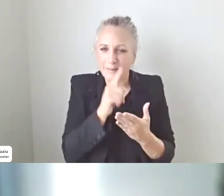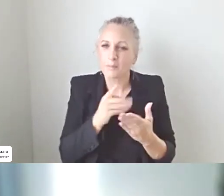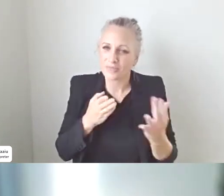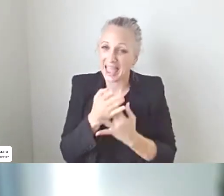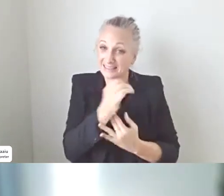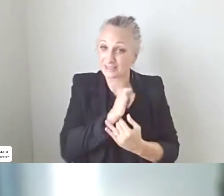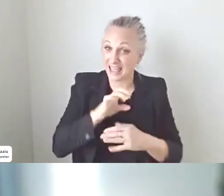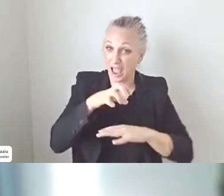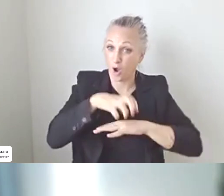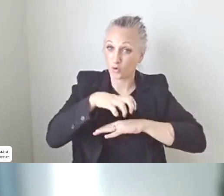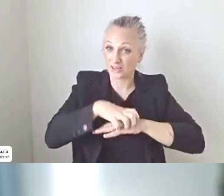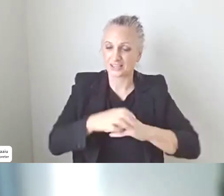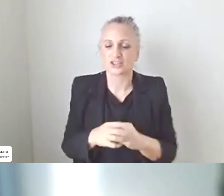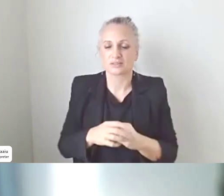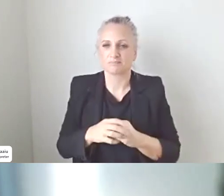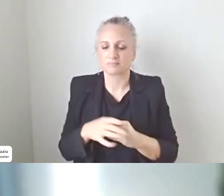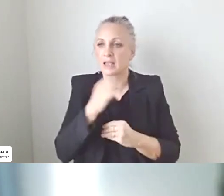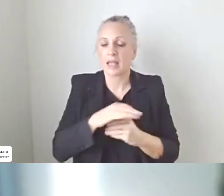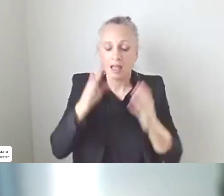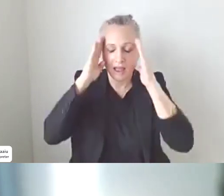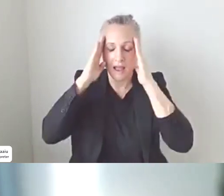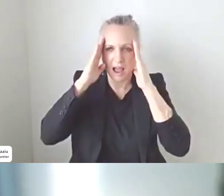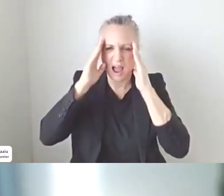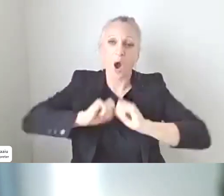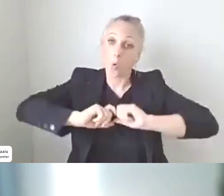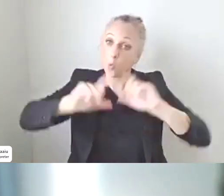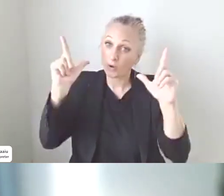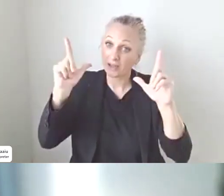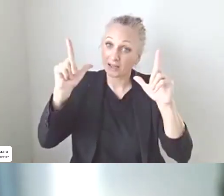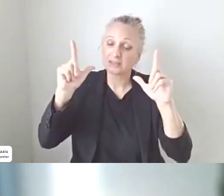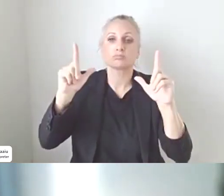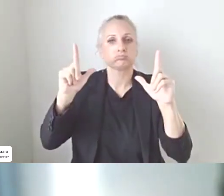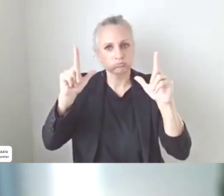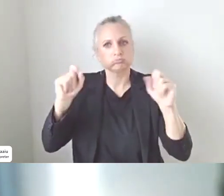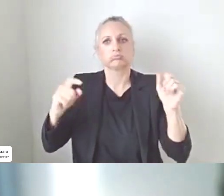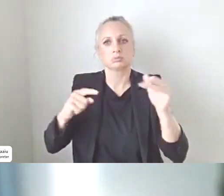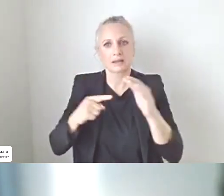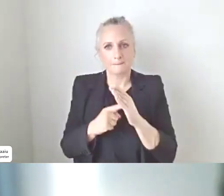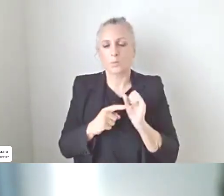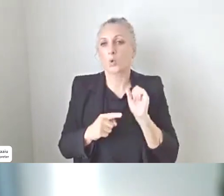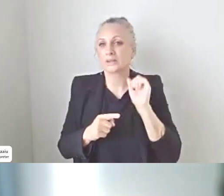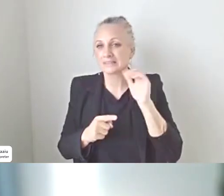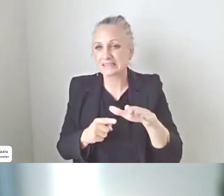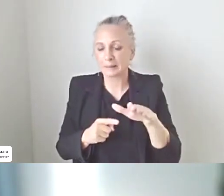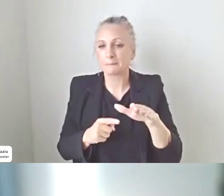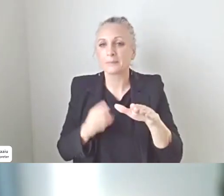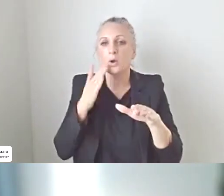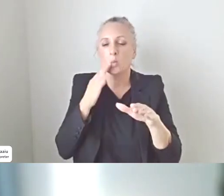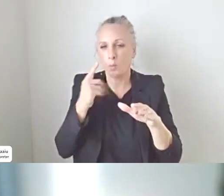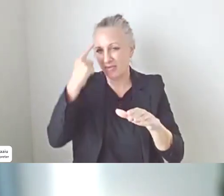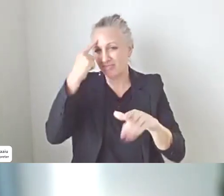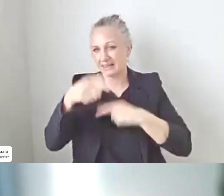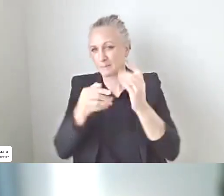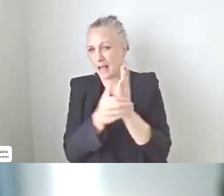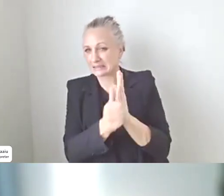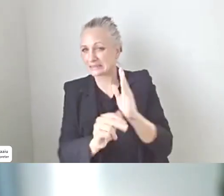includes awareness is a really important step we found, and skill building, because we do see